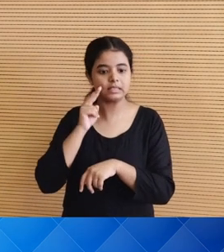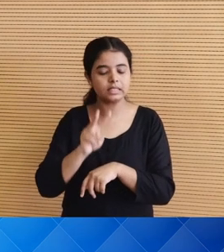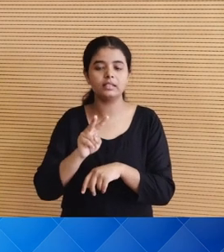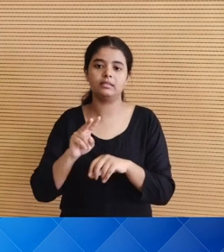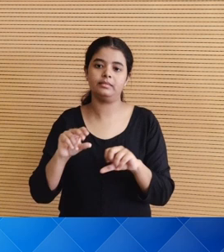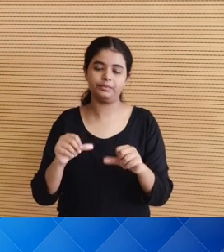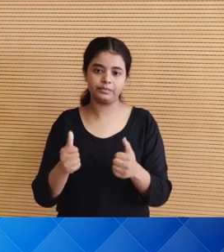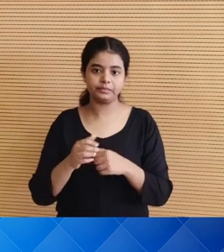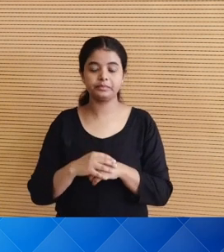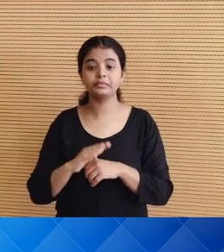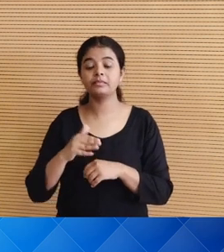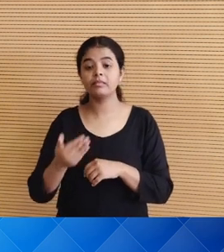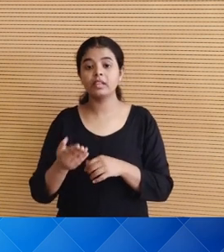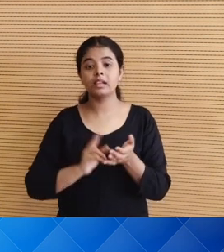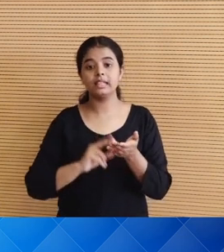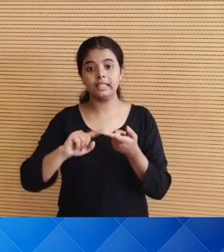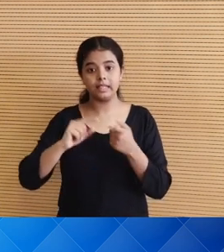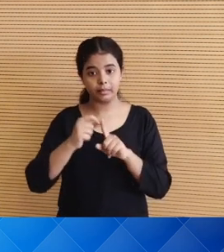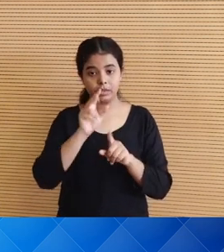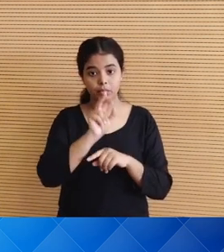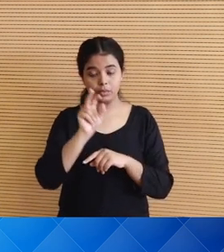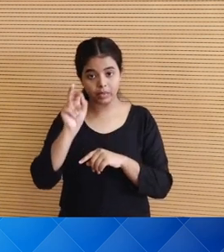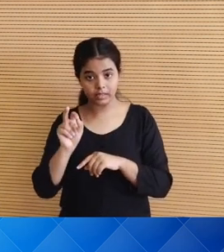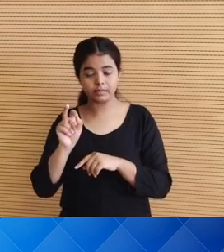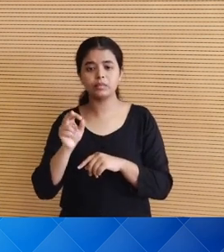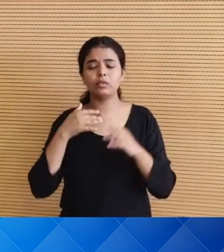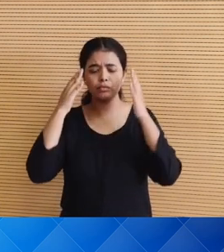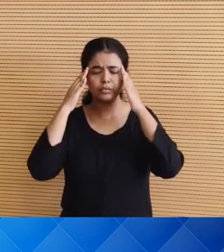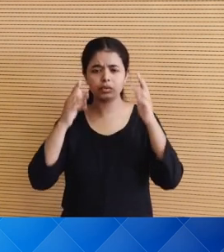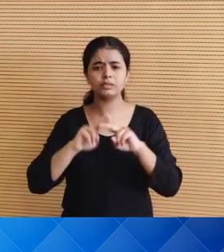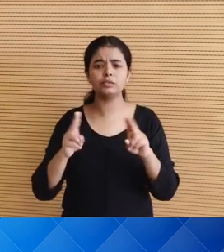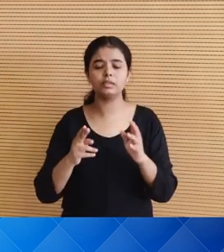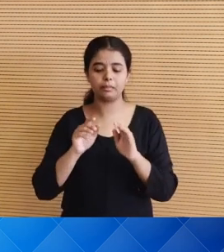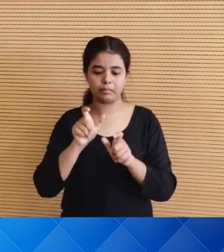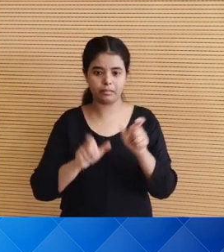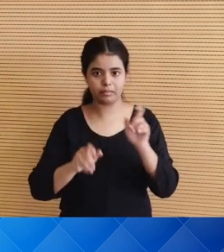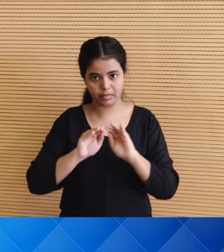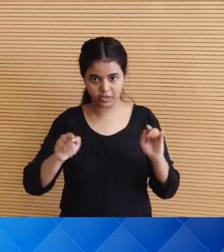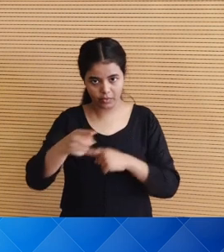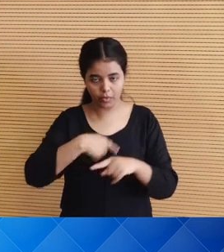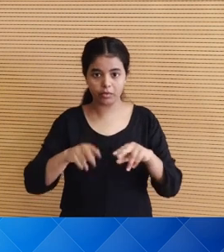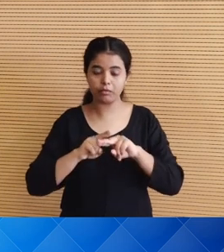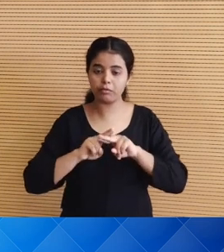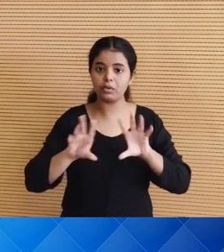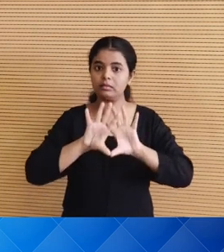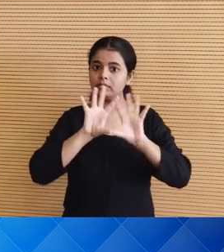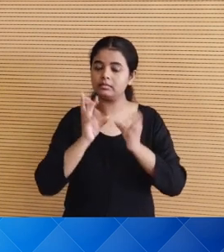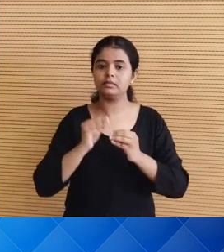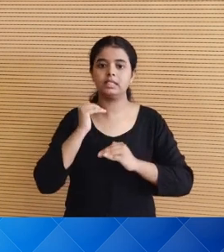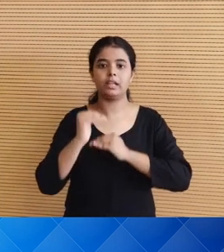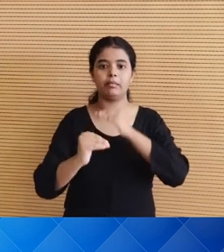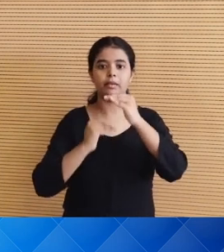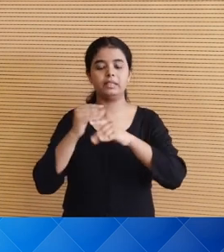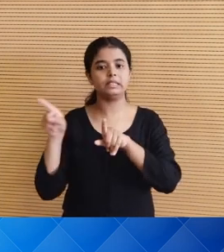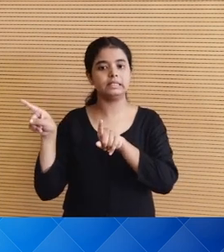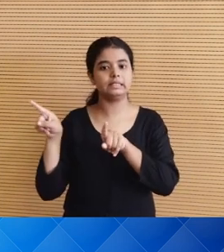National Education Policy 2020, the focus is given on the holistic assessment of the children, and it should be in a continuous way. So in the same way, it